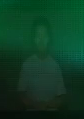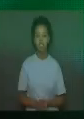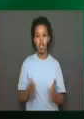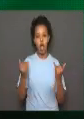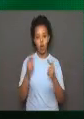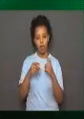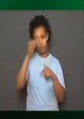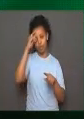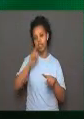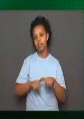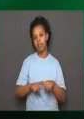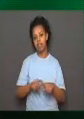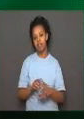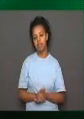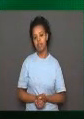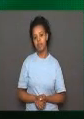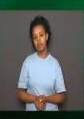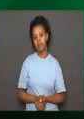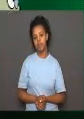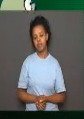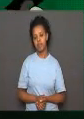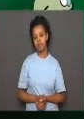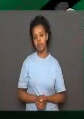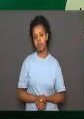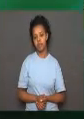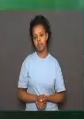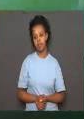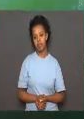Let's get back to our lesson.